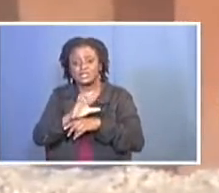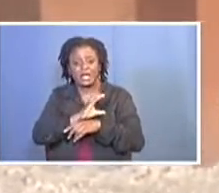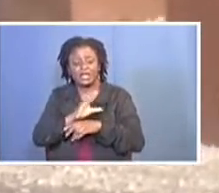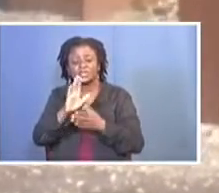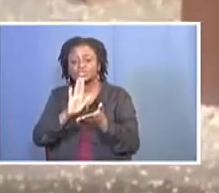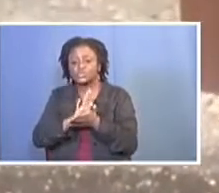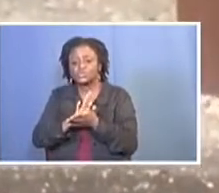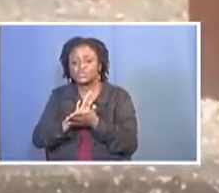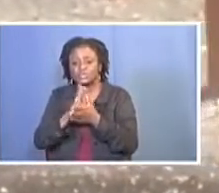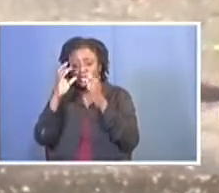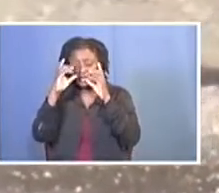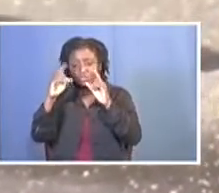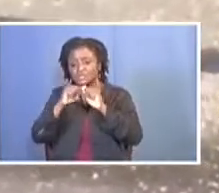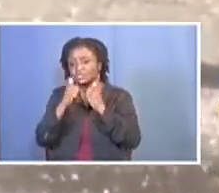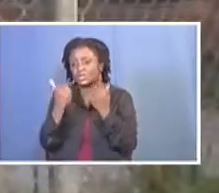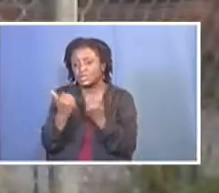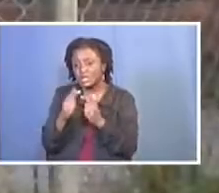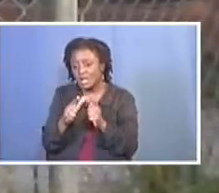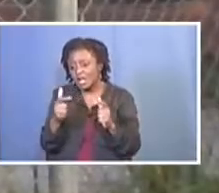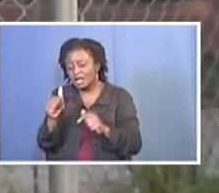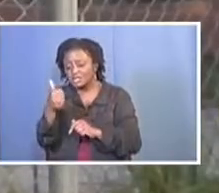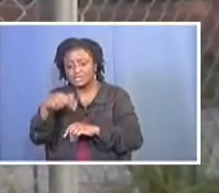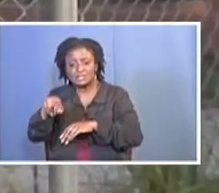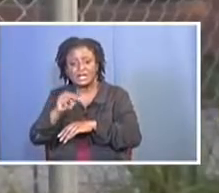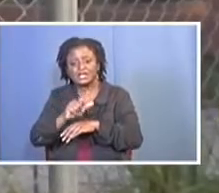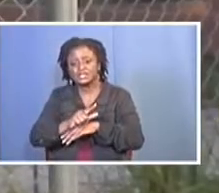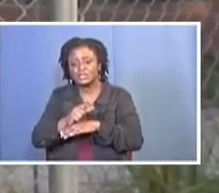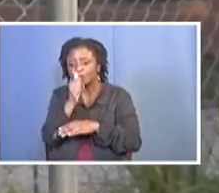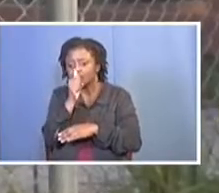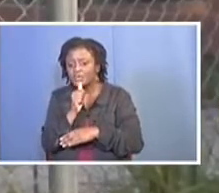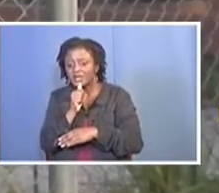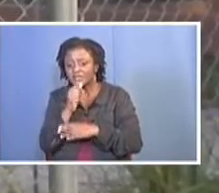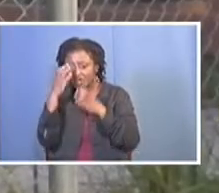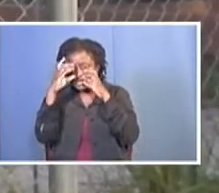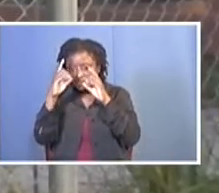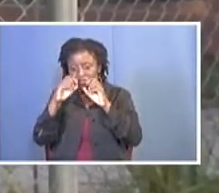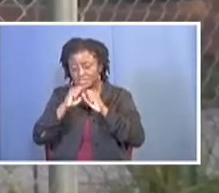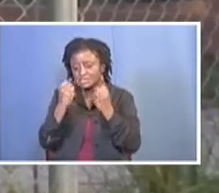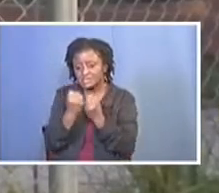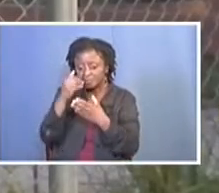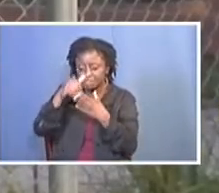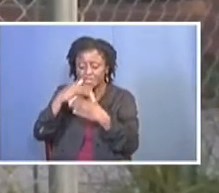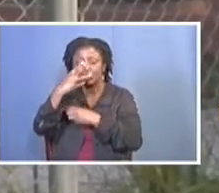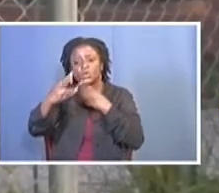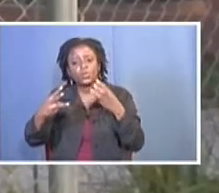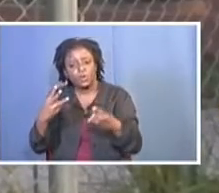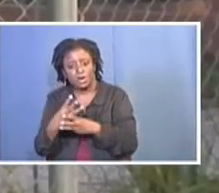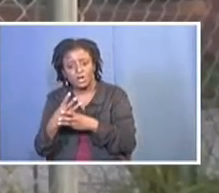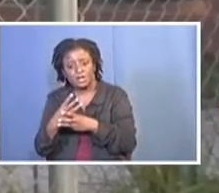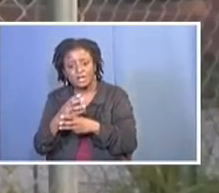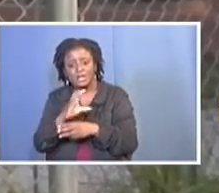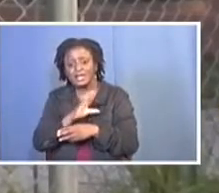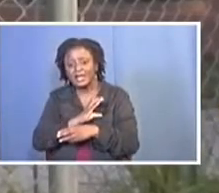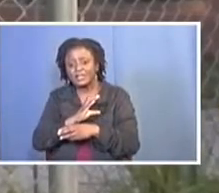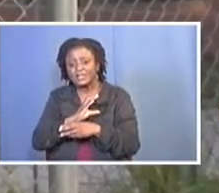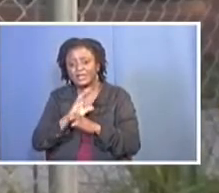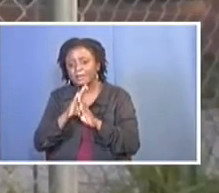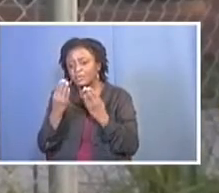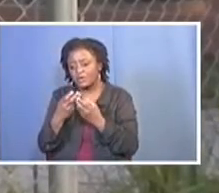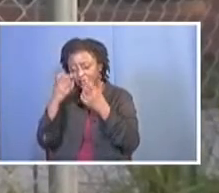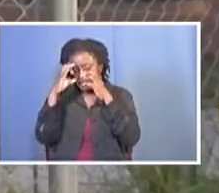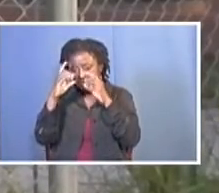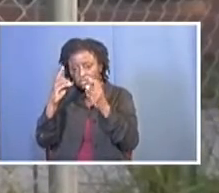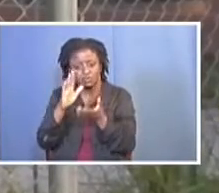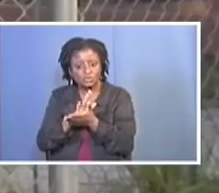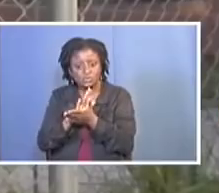largest national private educational association in the world. So Catholic Board of Education schools are part of this association, and it's